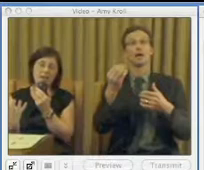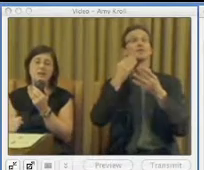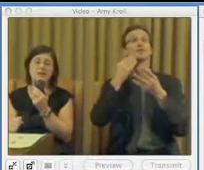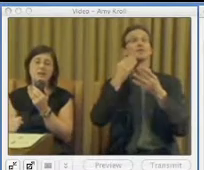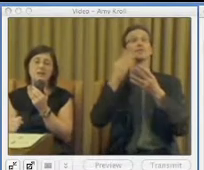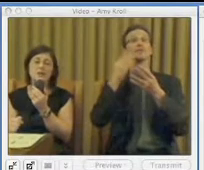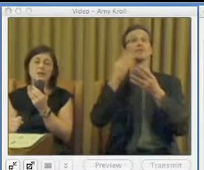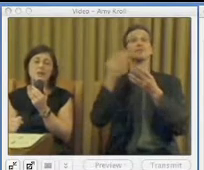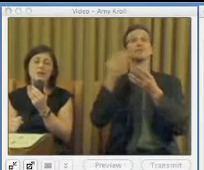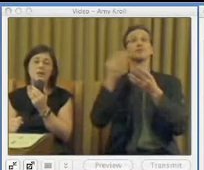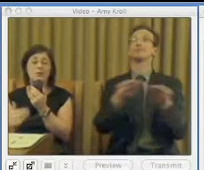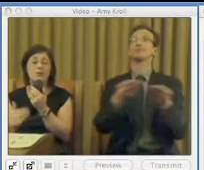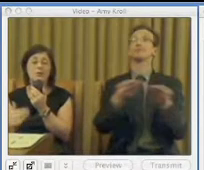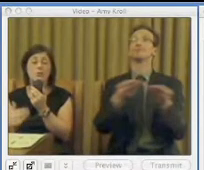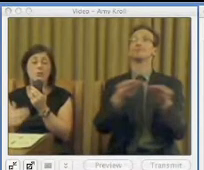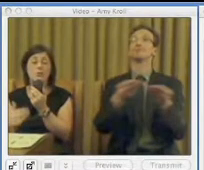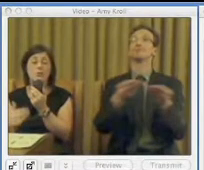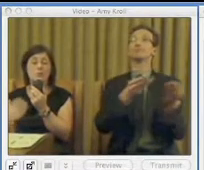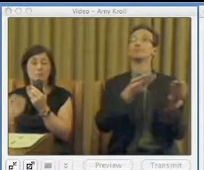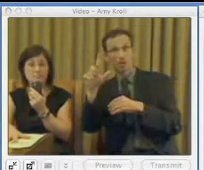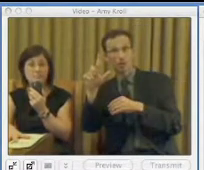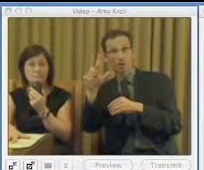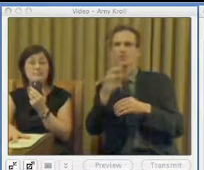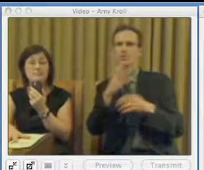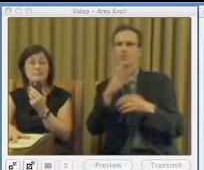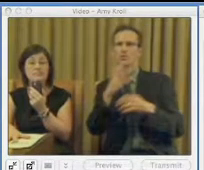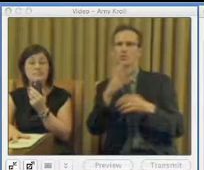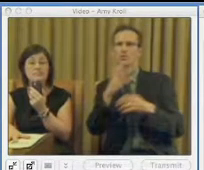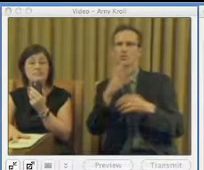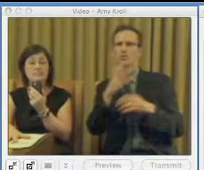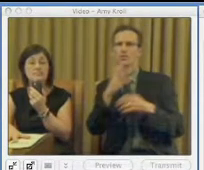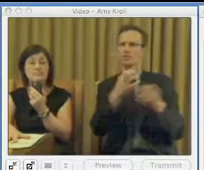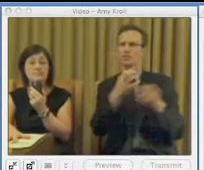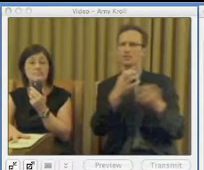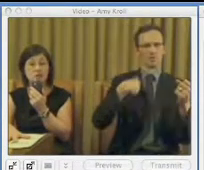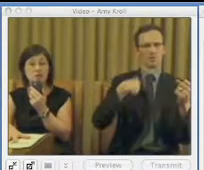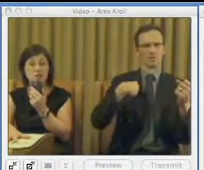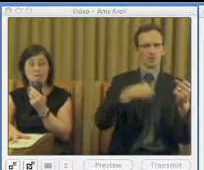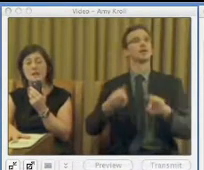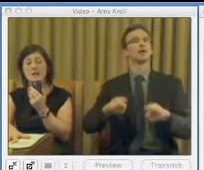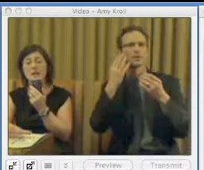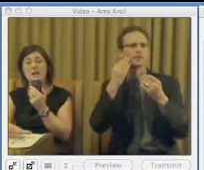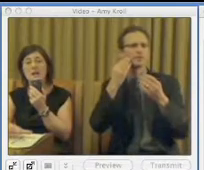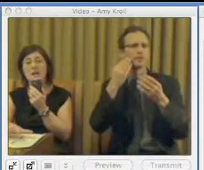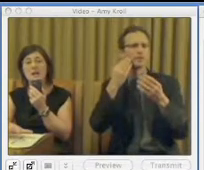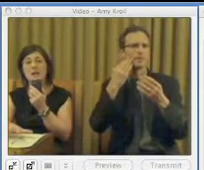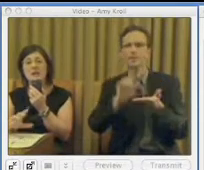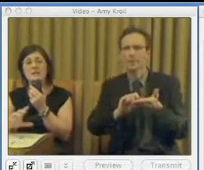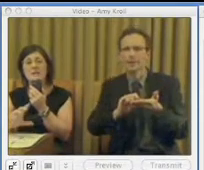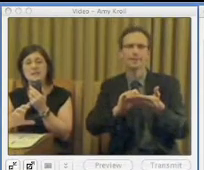in our case signed, or is written text-based information.